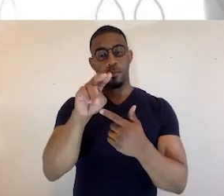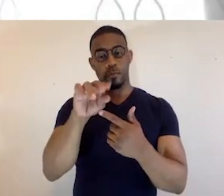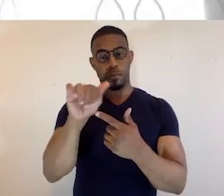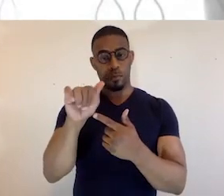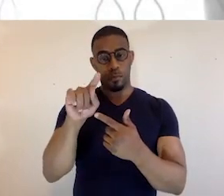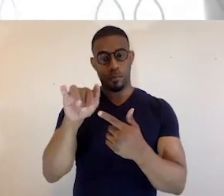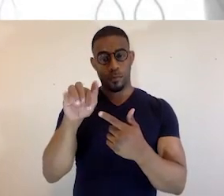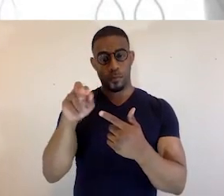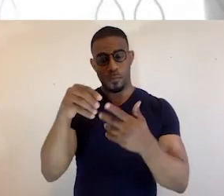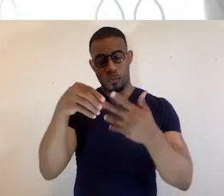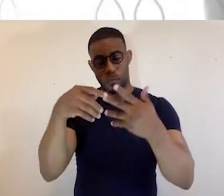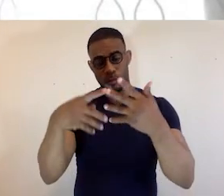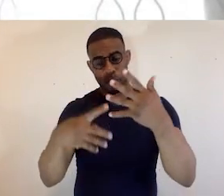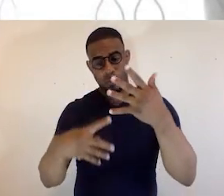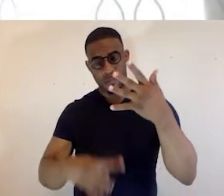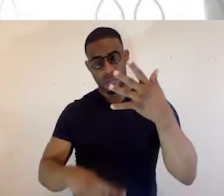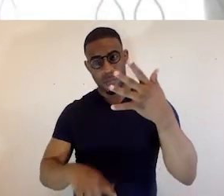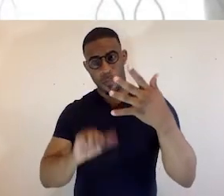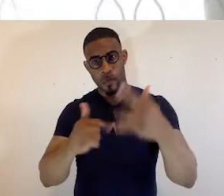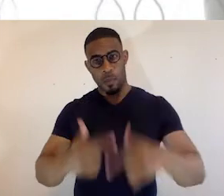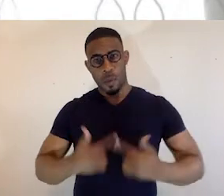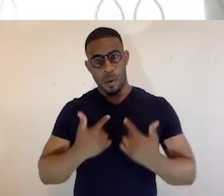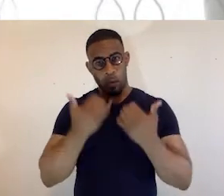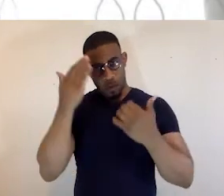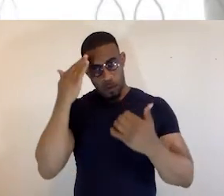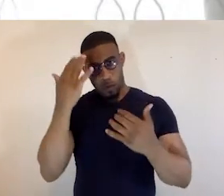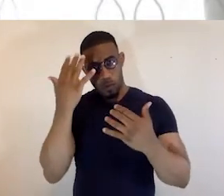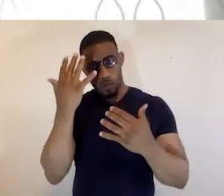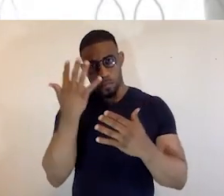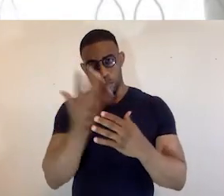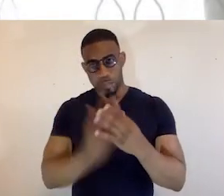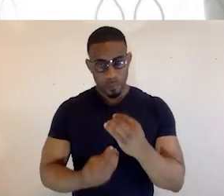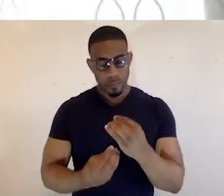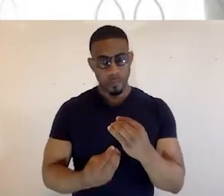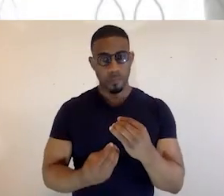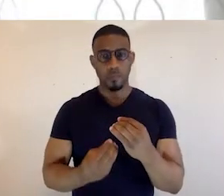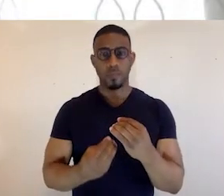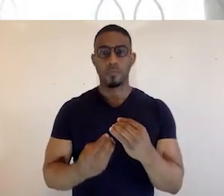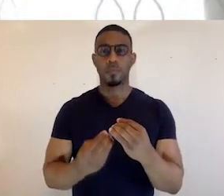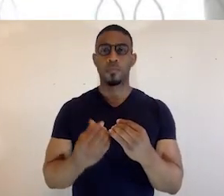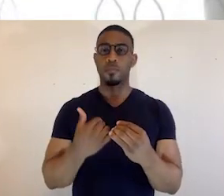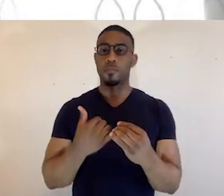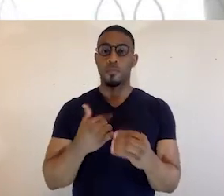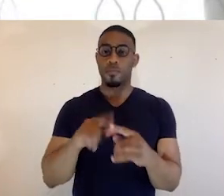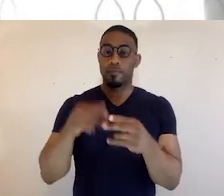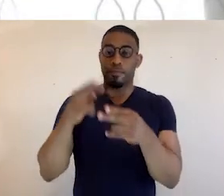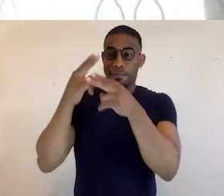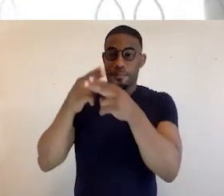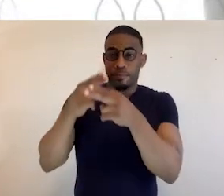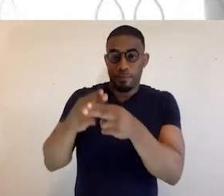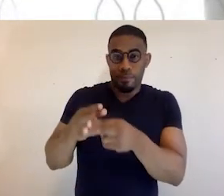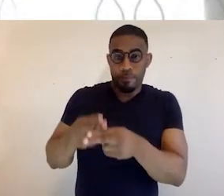of so many other lives that we know and that we can't name.